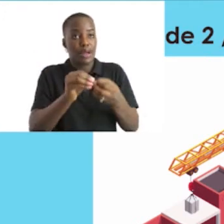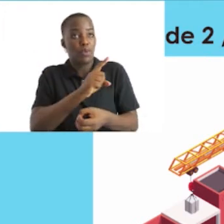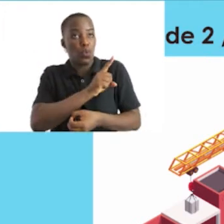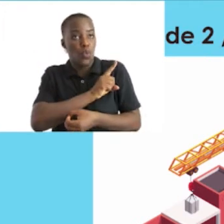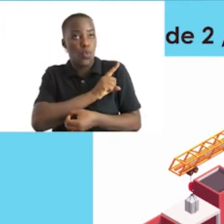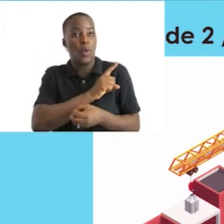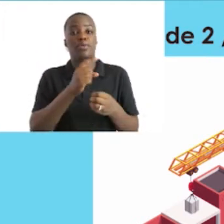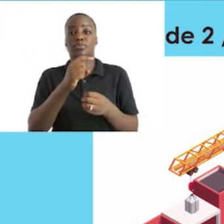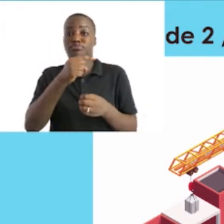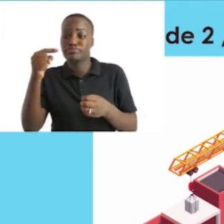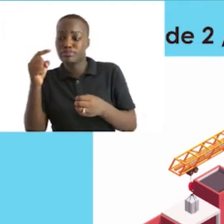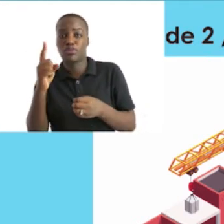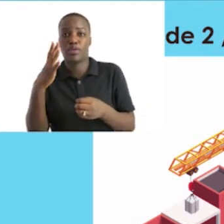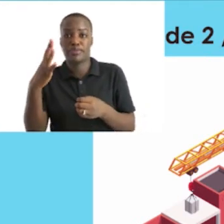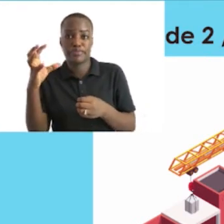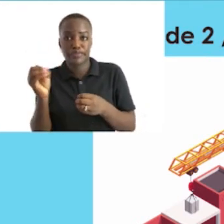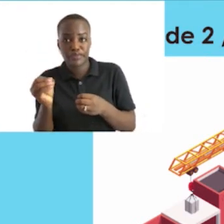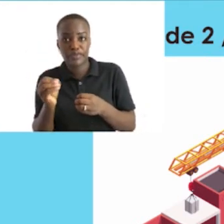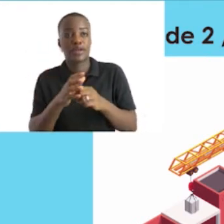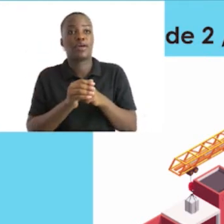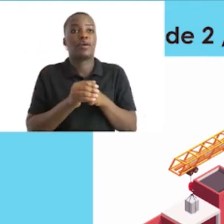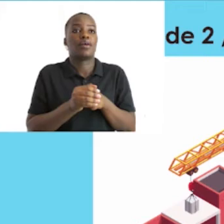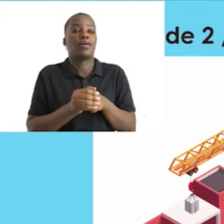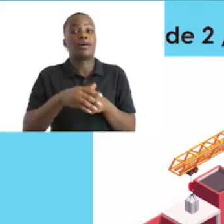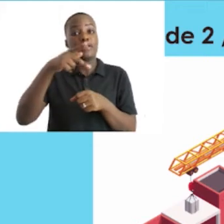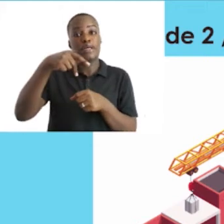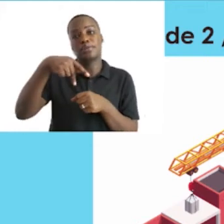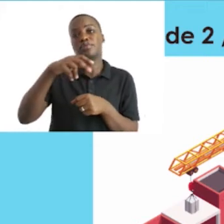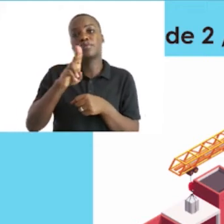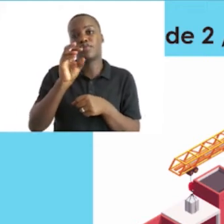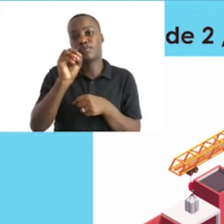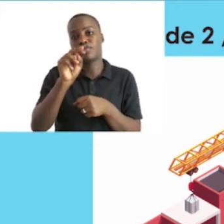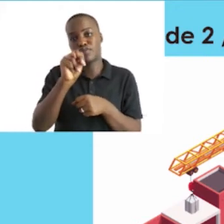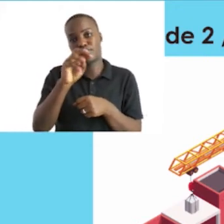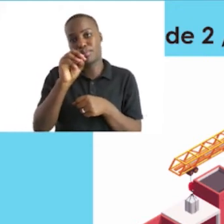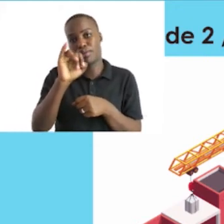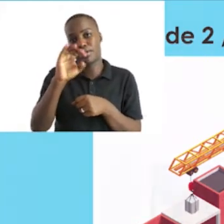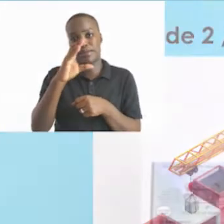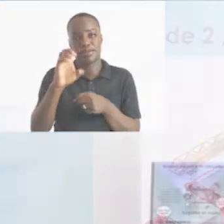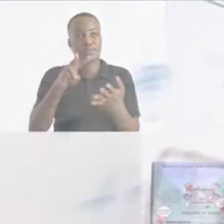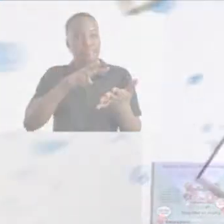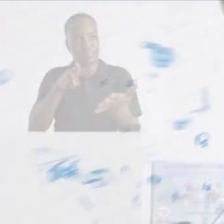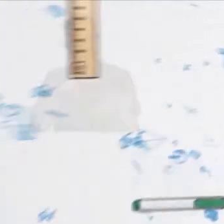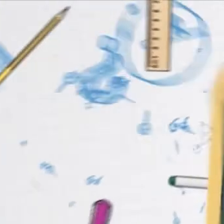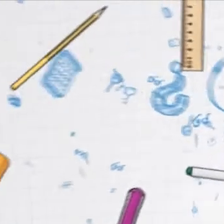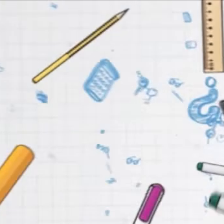from 100 to 150, and a bit of phonics and reading as well.